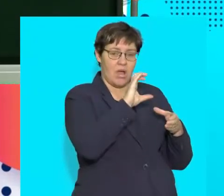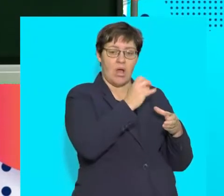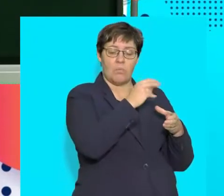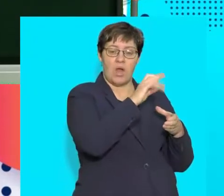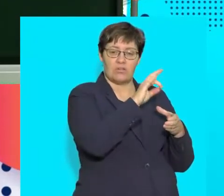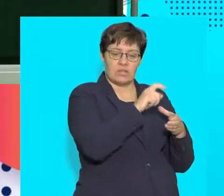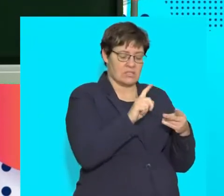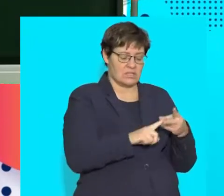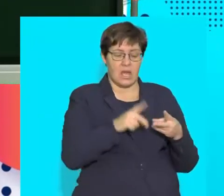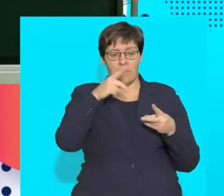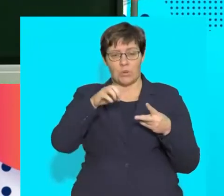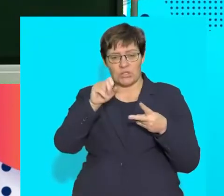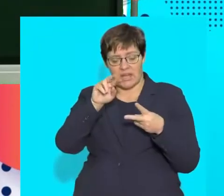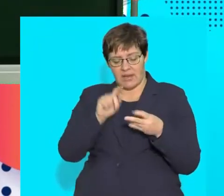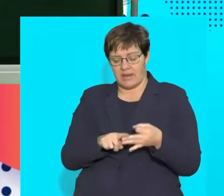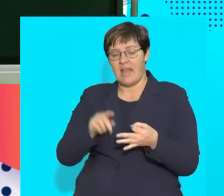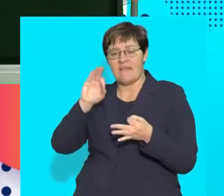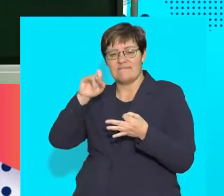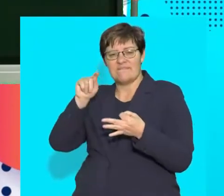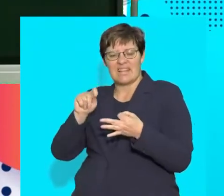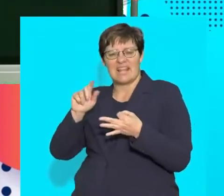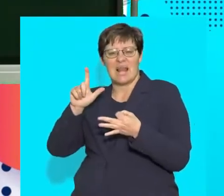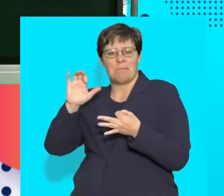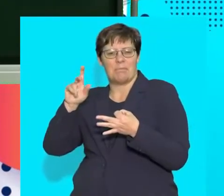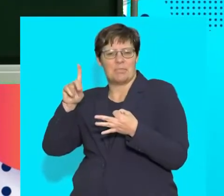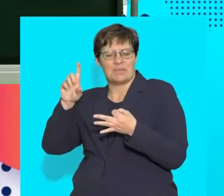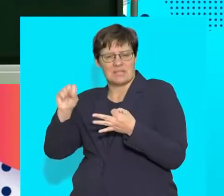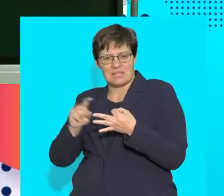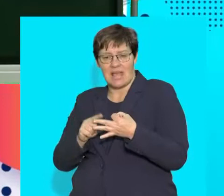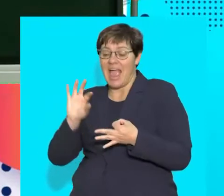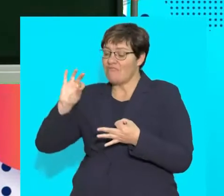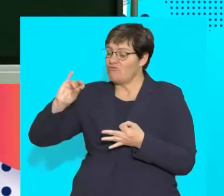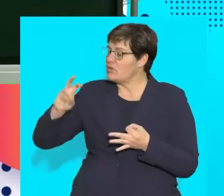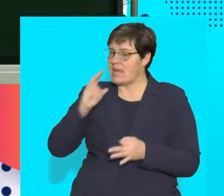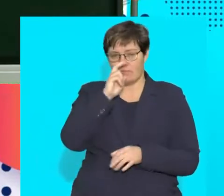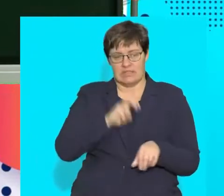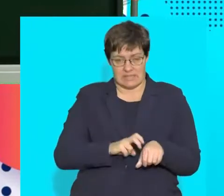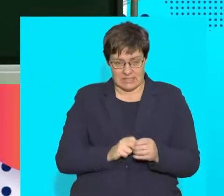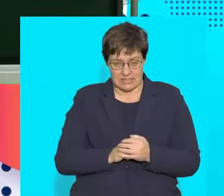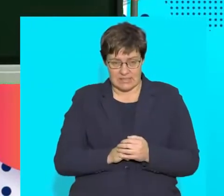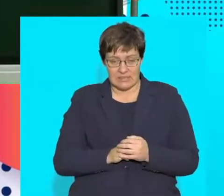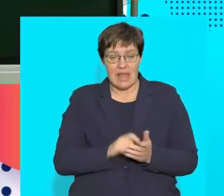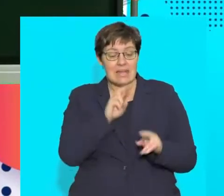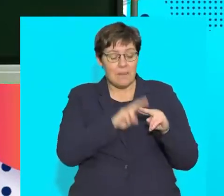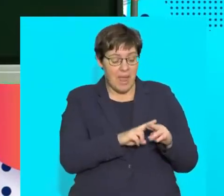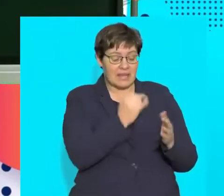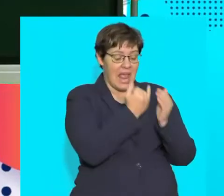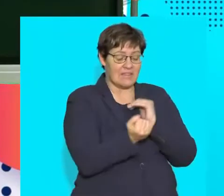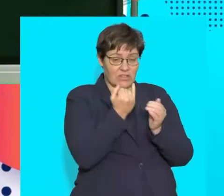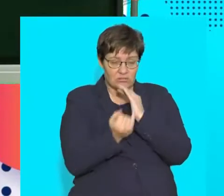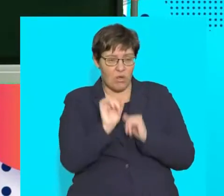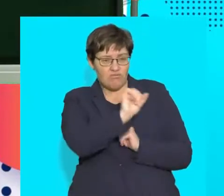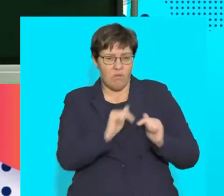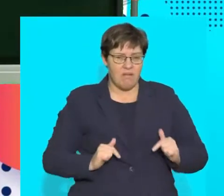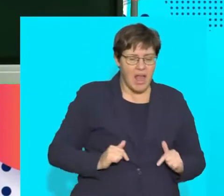carbohydrates, proteins, fats and lipids, that are needed on a daily basis. Depending on individuals'